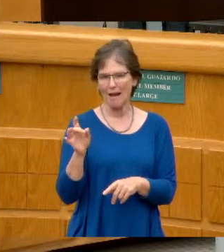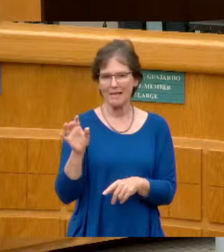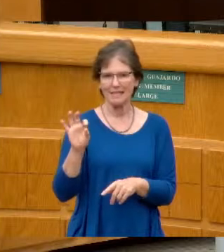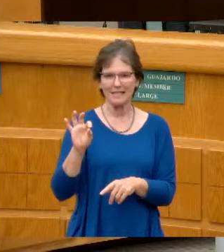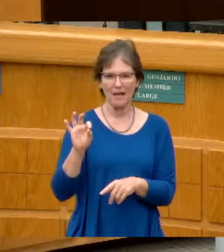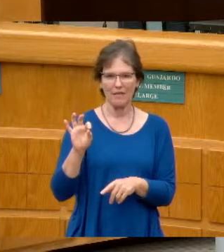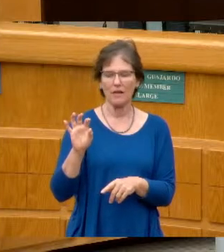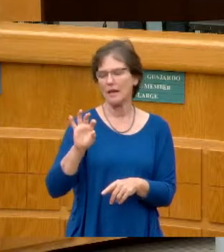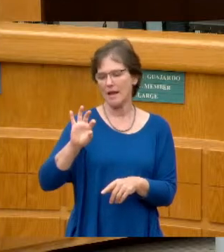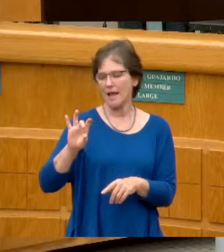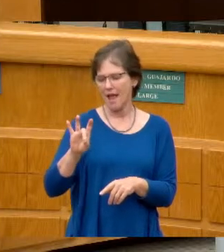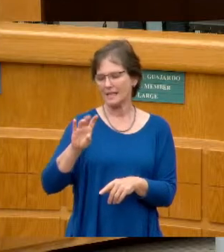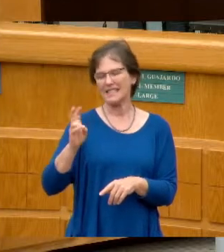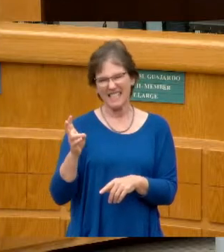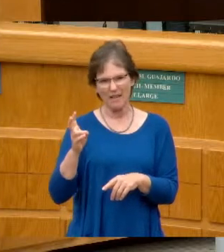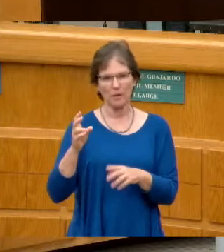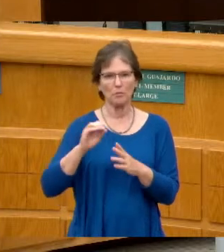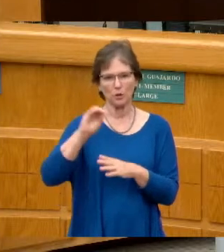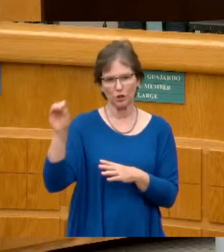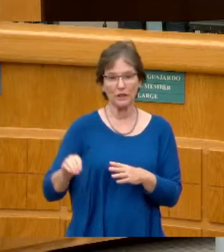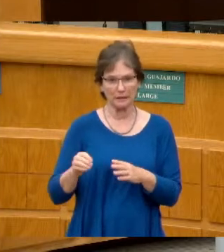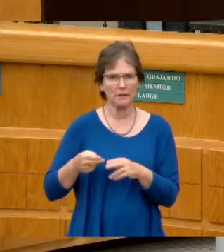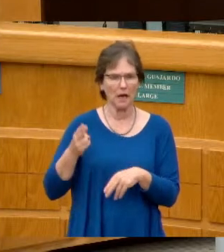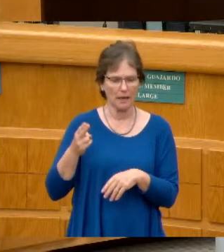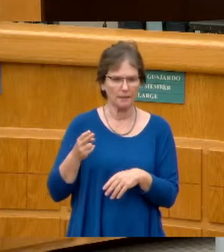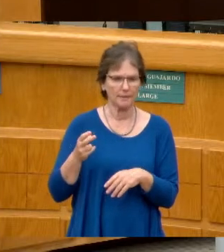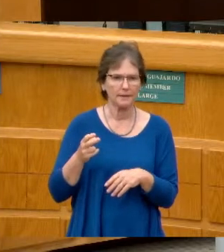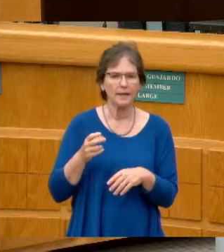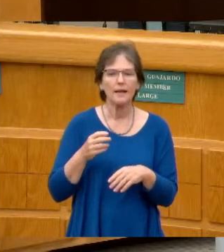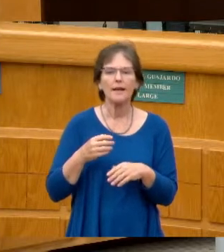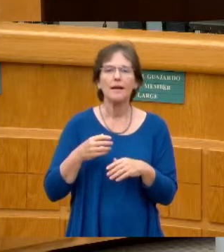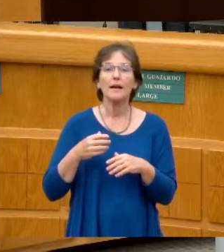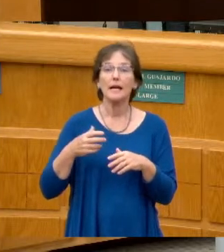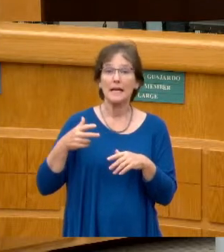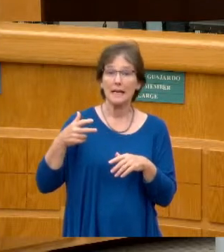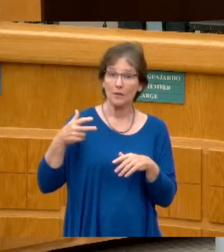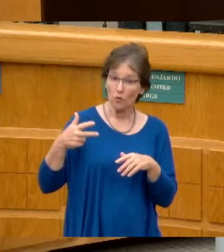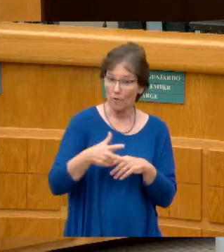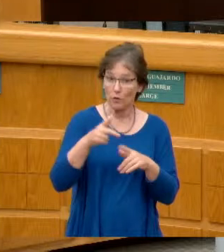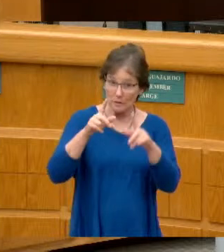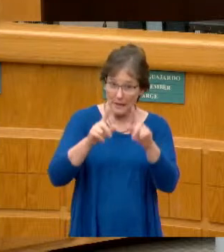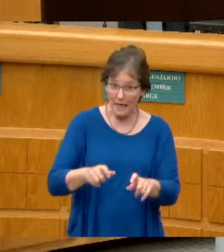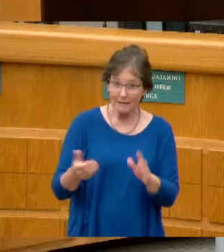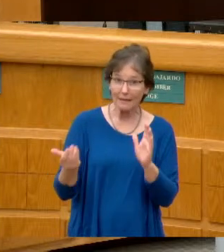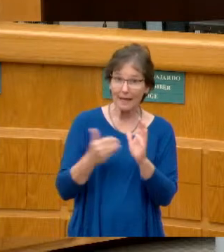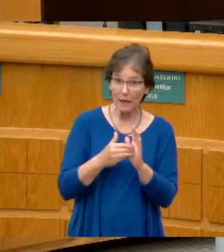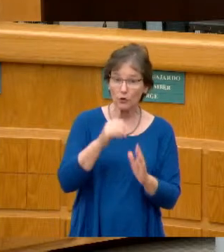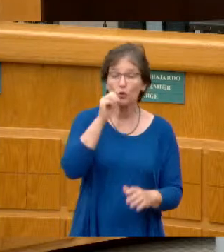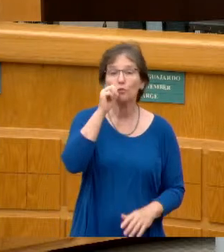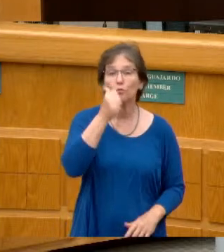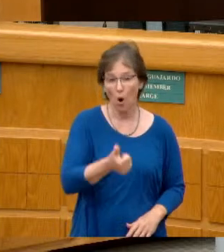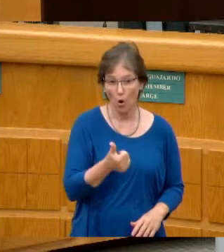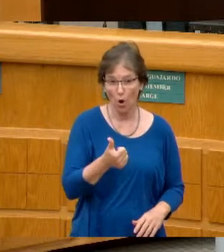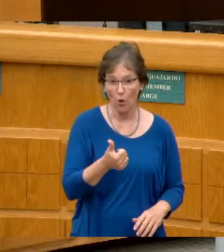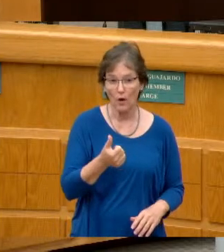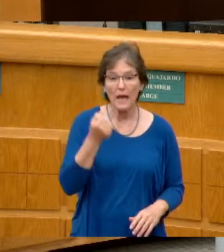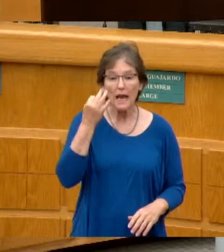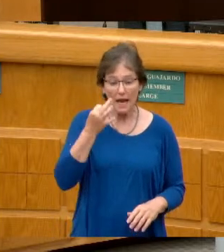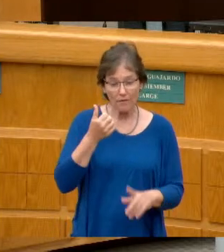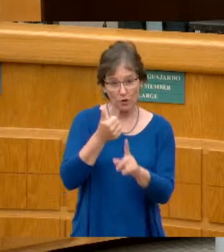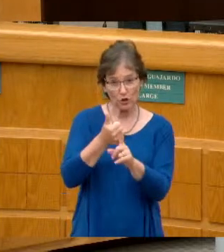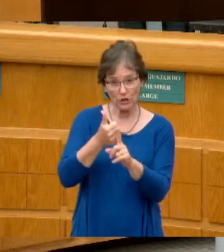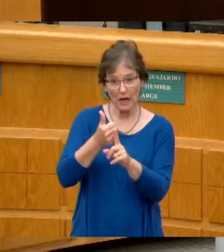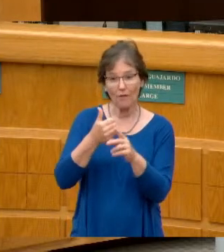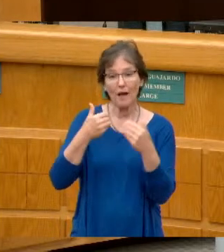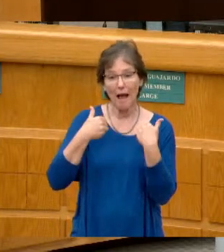and your loved ones. So last Wednesday, the Health District conducted a COVID-19 drive-through where